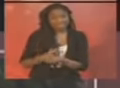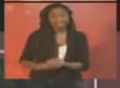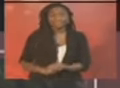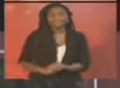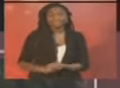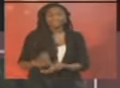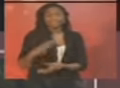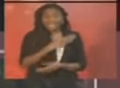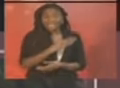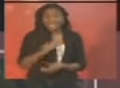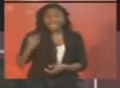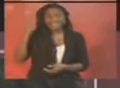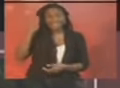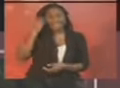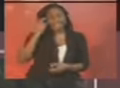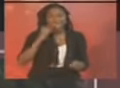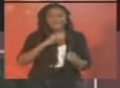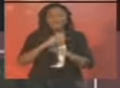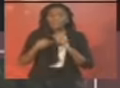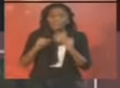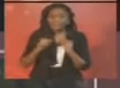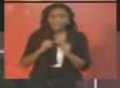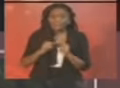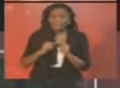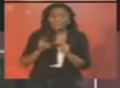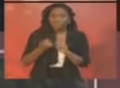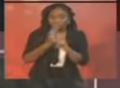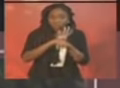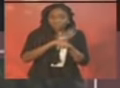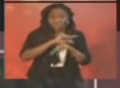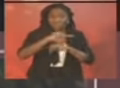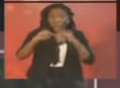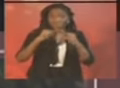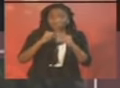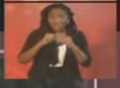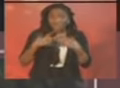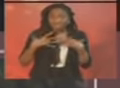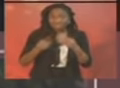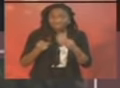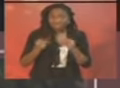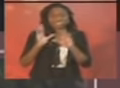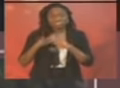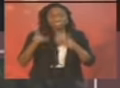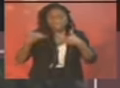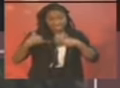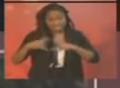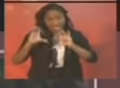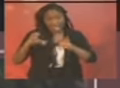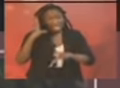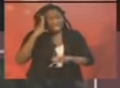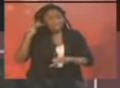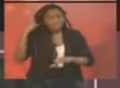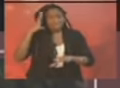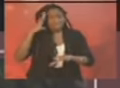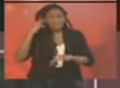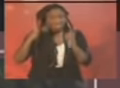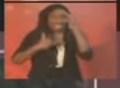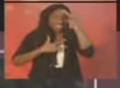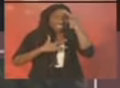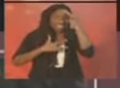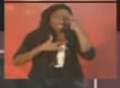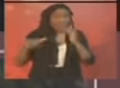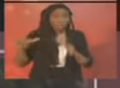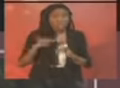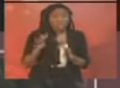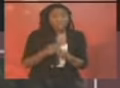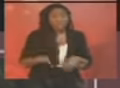about long COVID, look for symptomatology of that. And number 4, really importantly, think about your mental